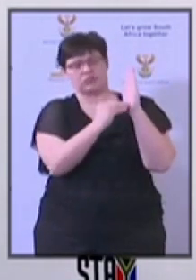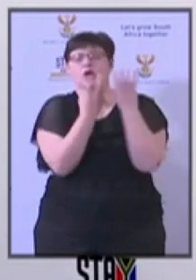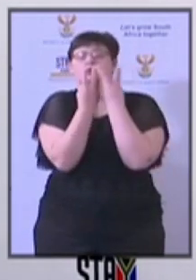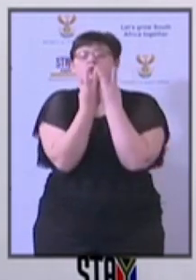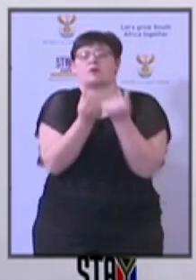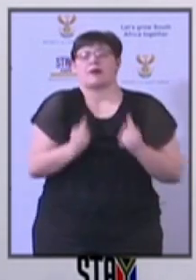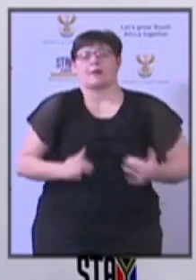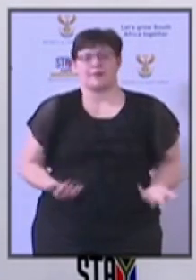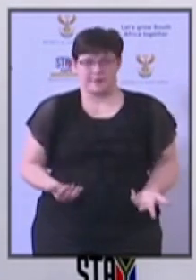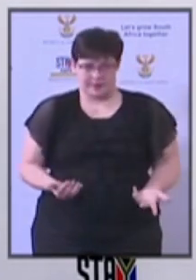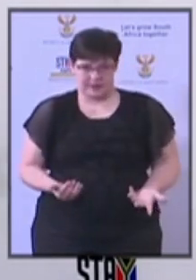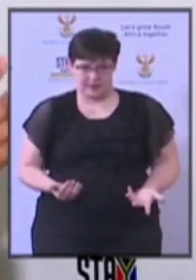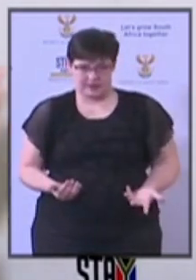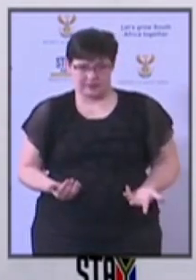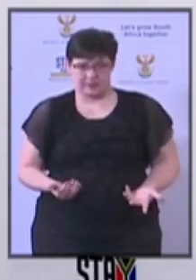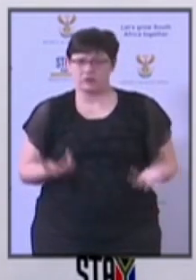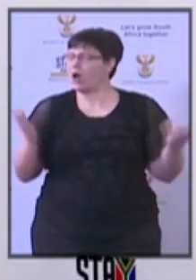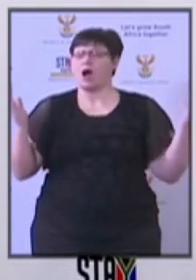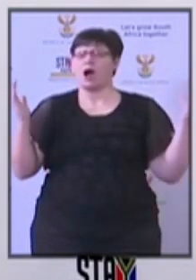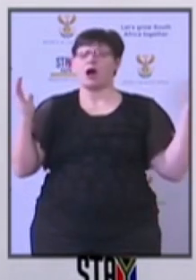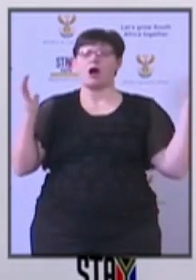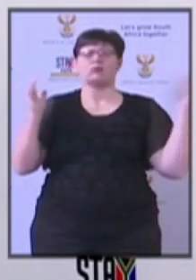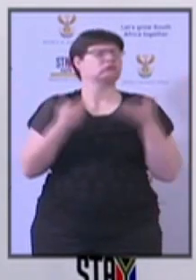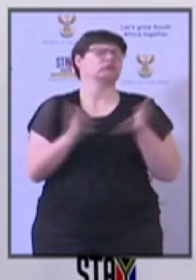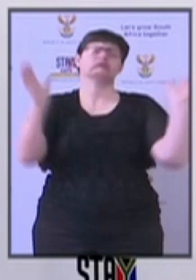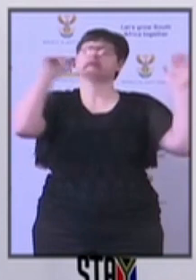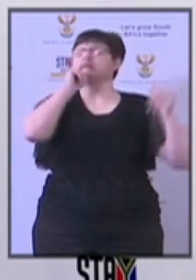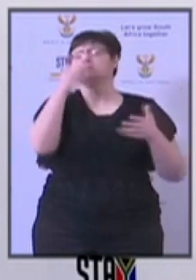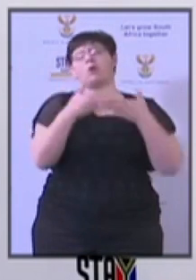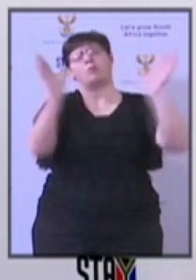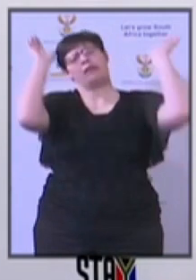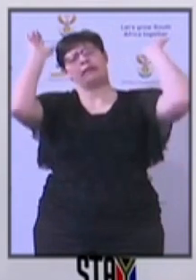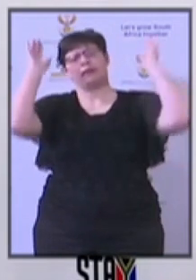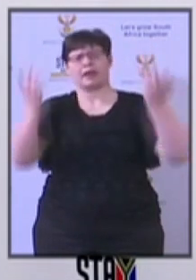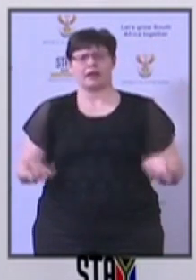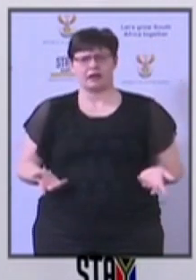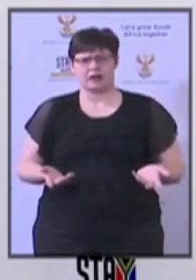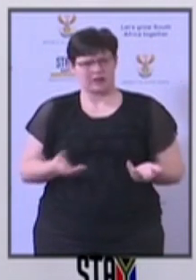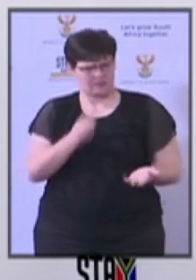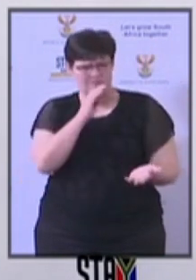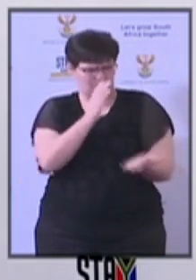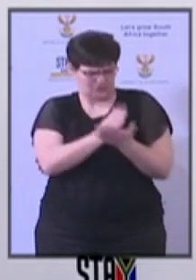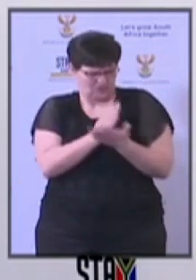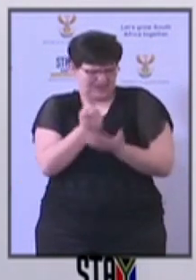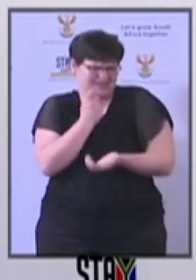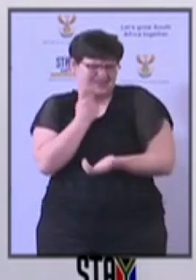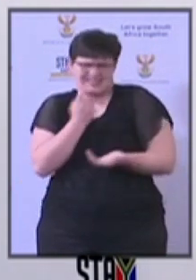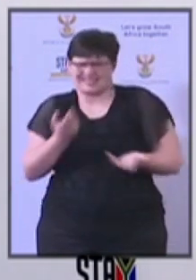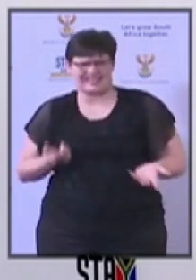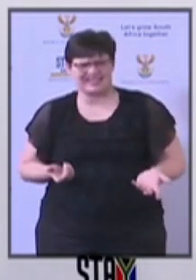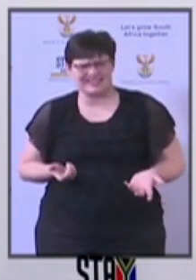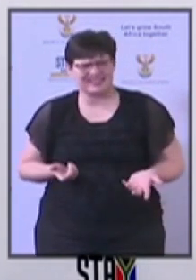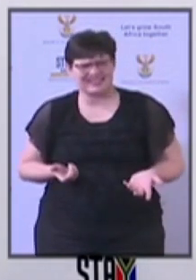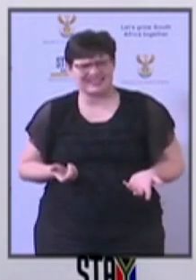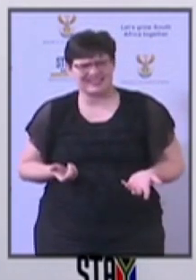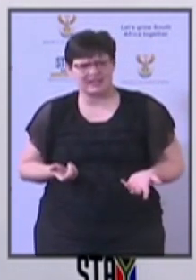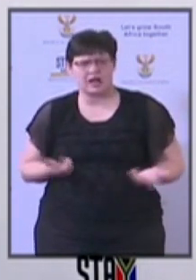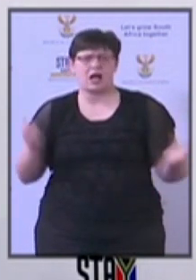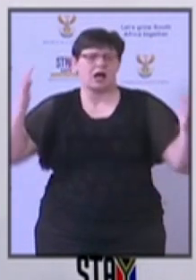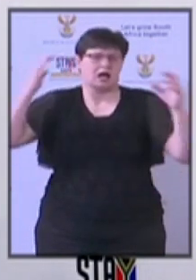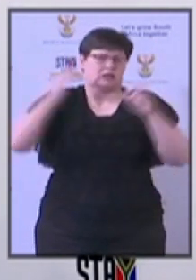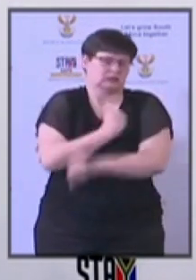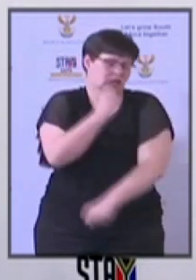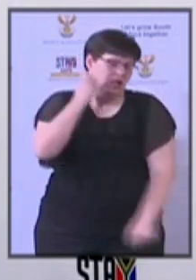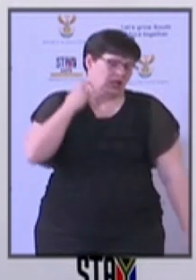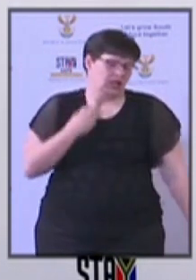solved. Because if you just say open all, I'm sure we could do so, and we may regret it. And